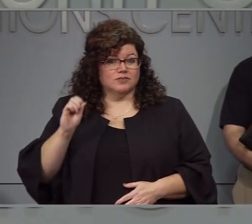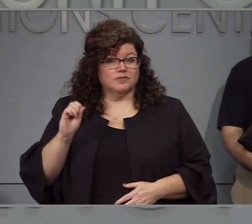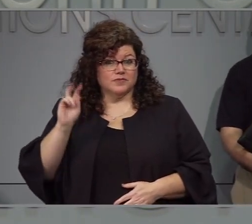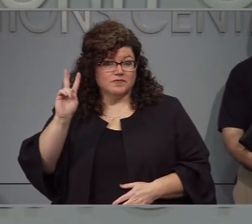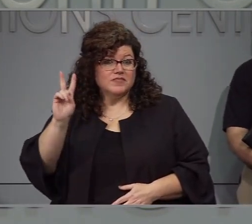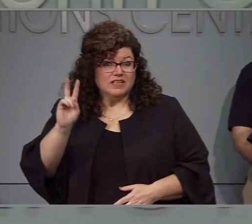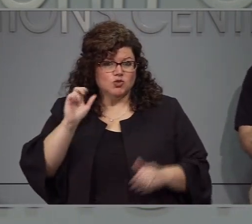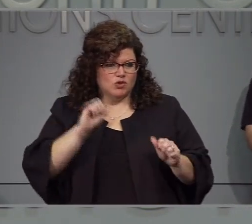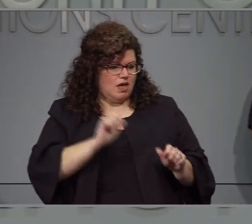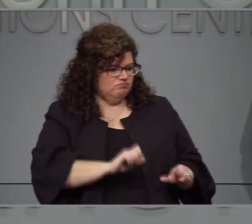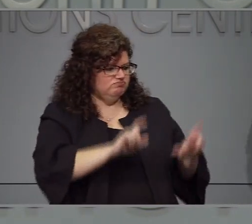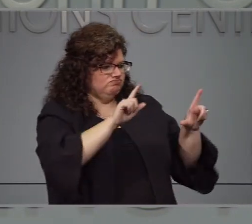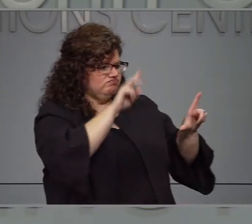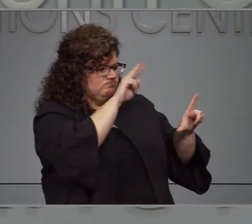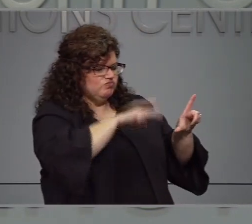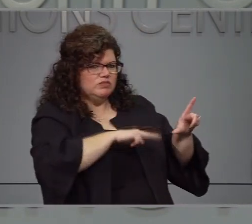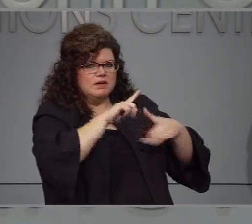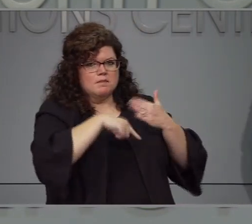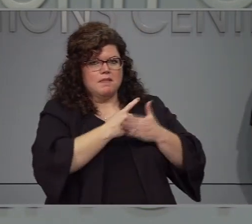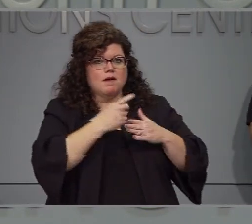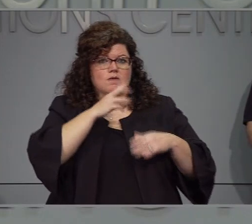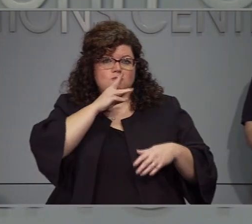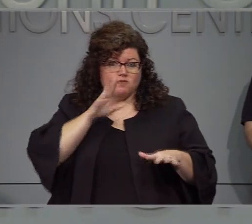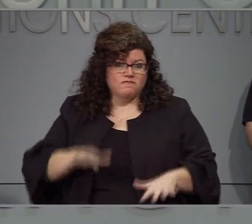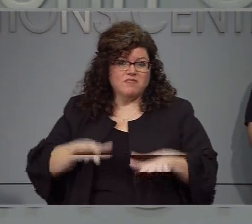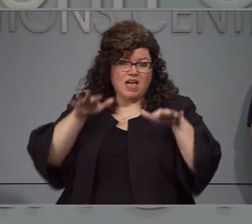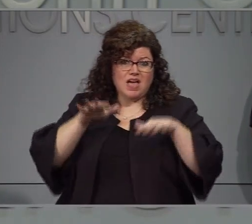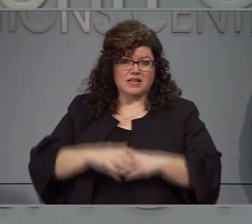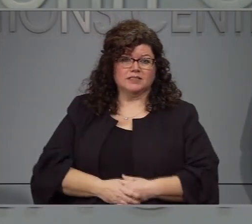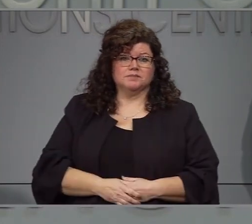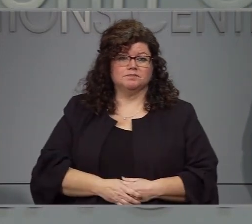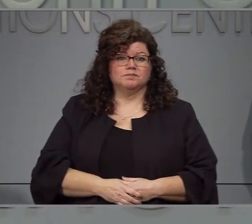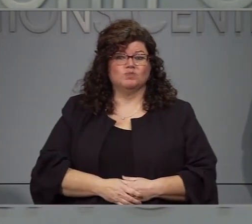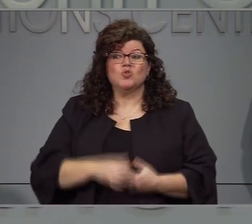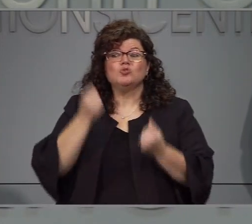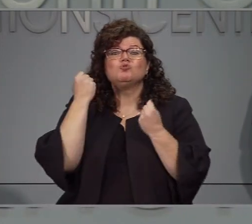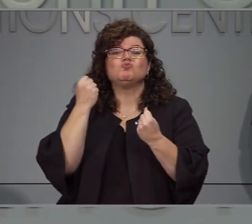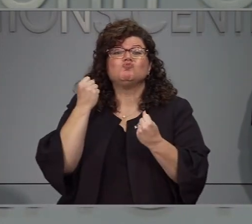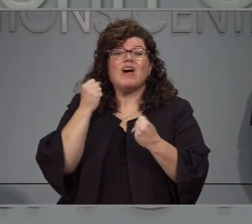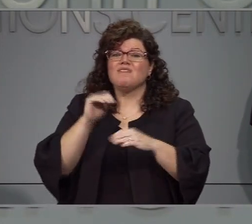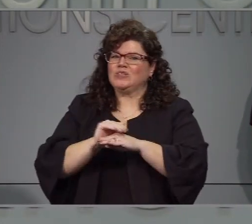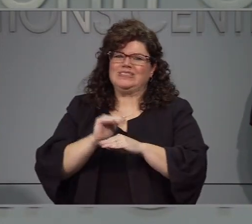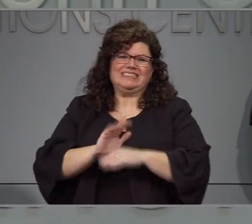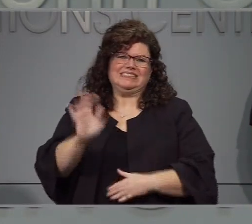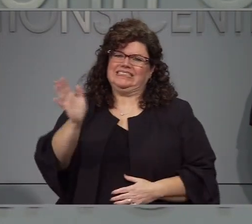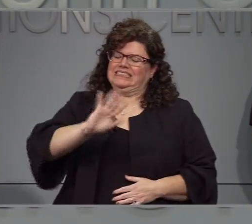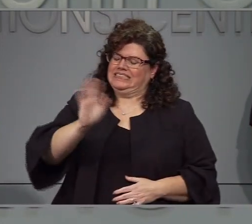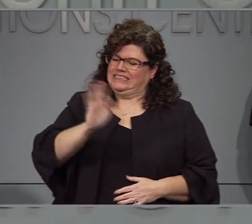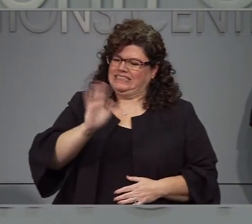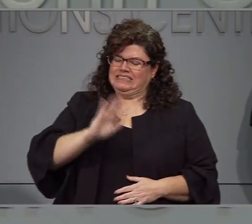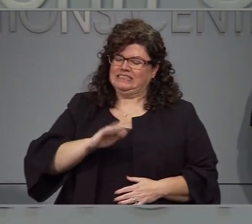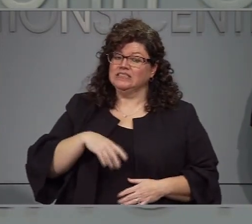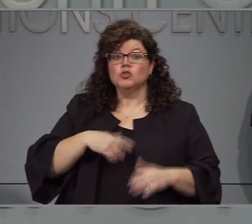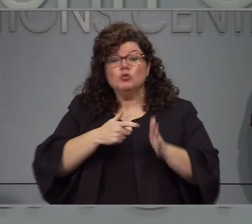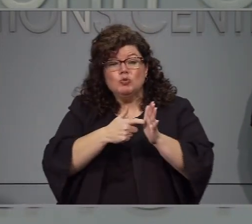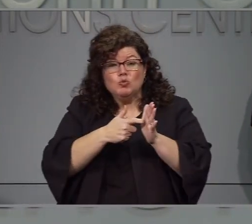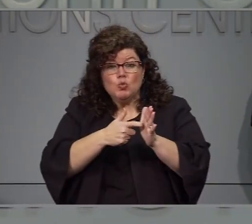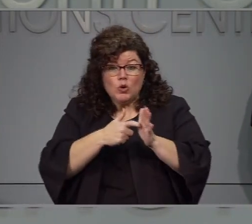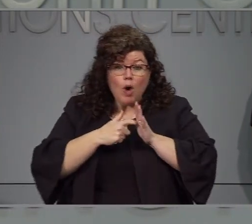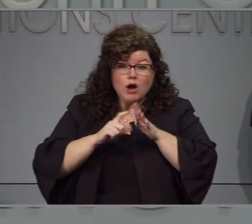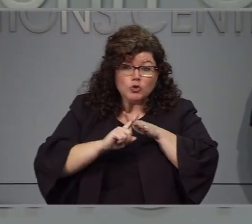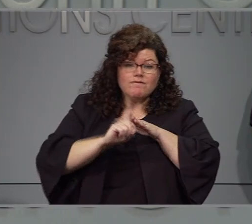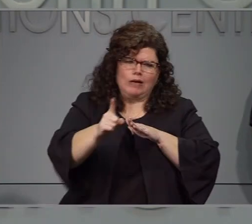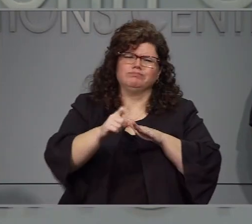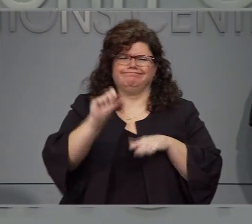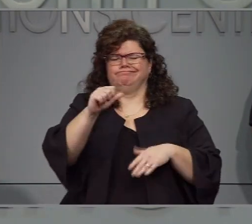fiman.nc.gov to learn about flooding in your area. Stay off the roads tonight unless you absolutely need to travel or are ordered to